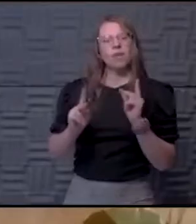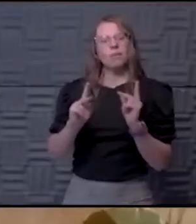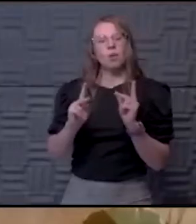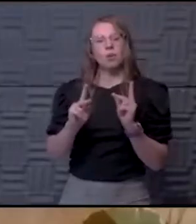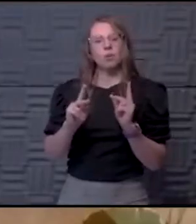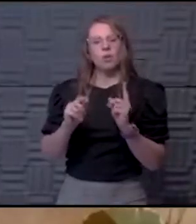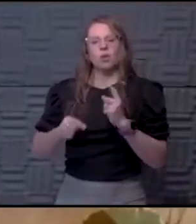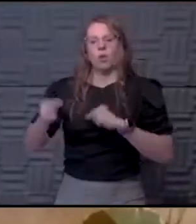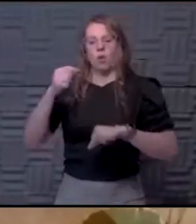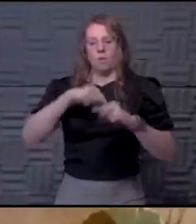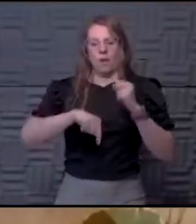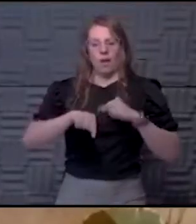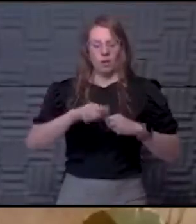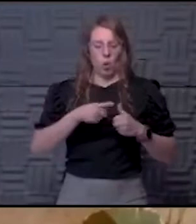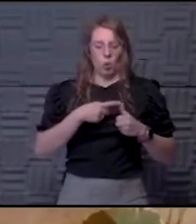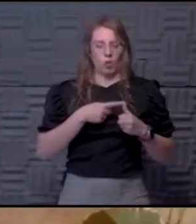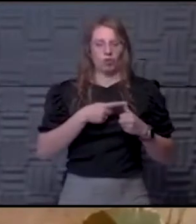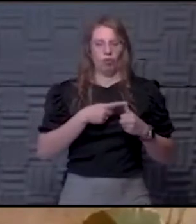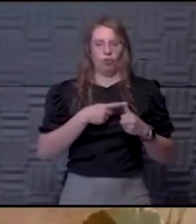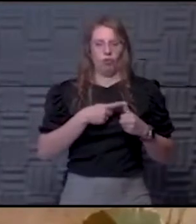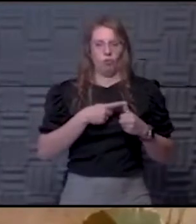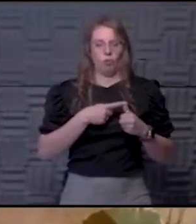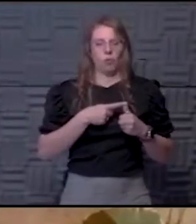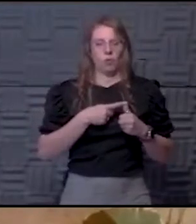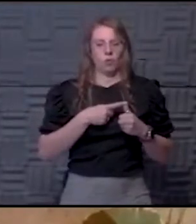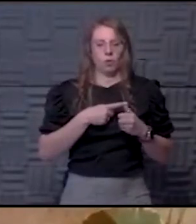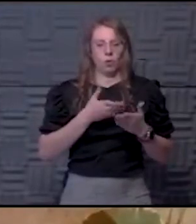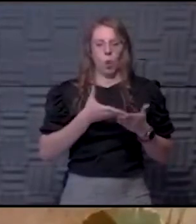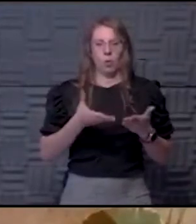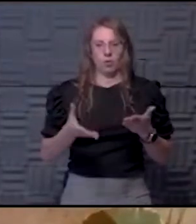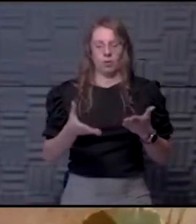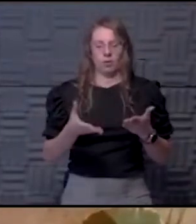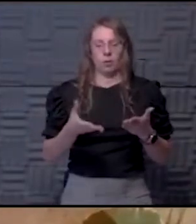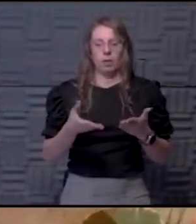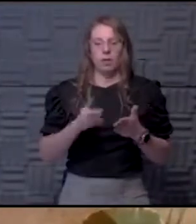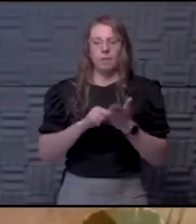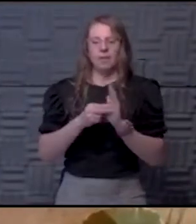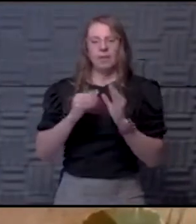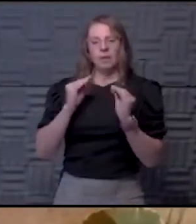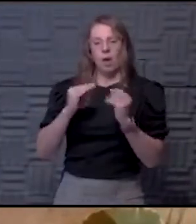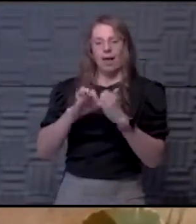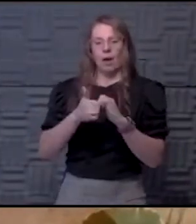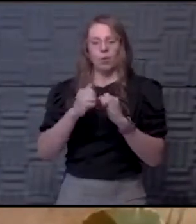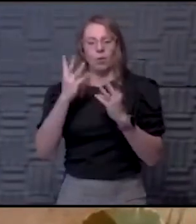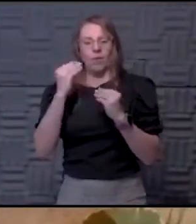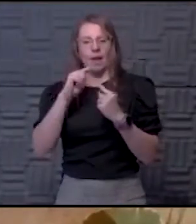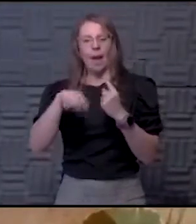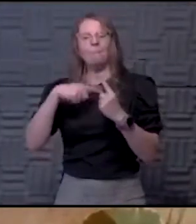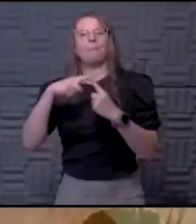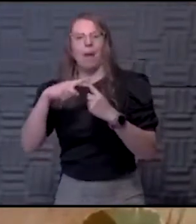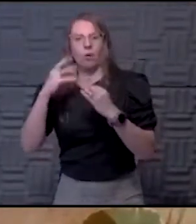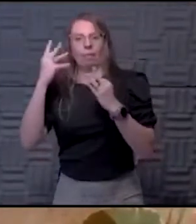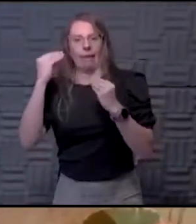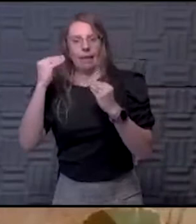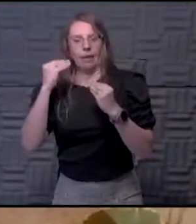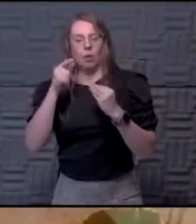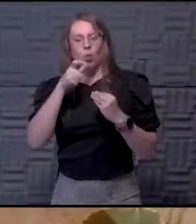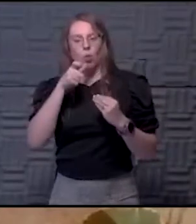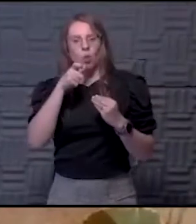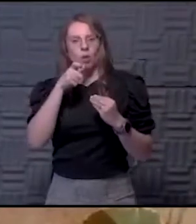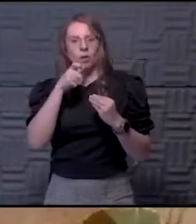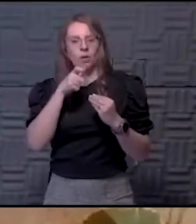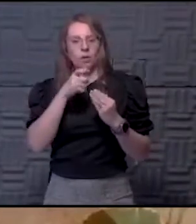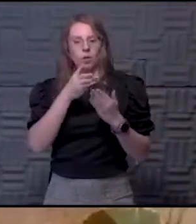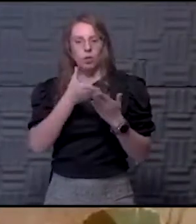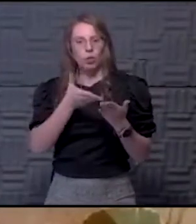to original sources. And again, I think this goes back to being taught how to think about thinking. Who are those